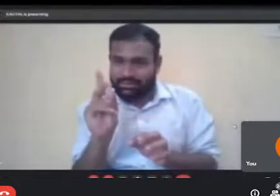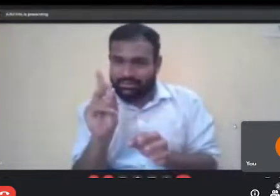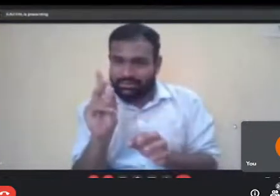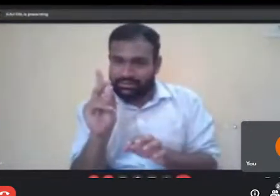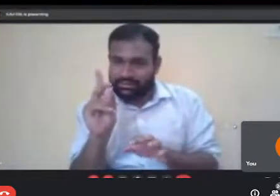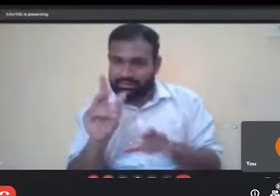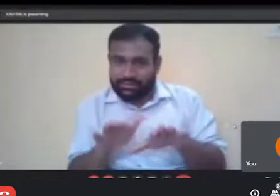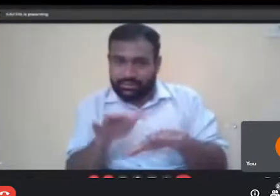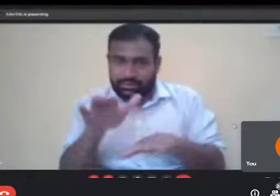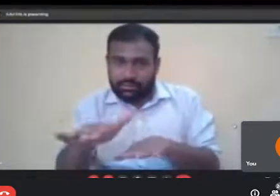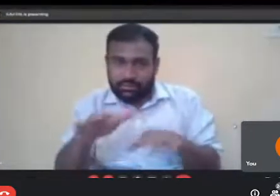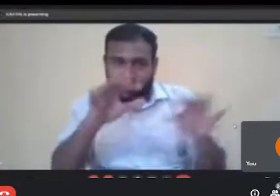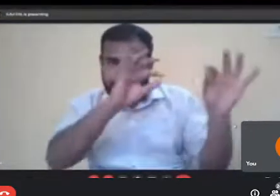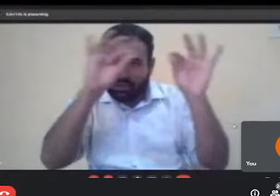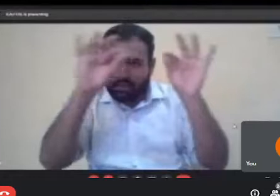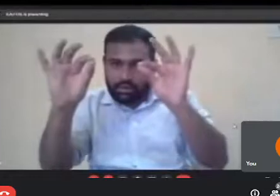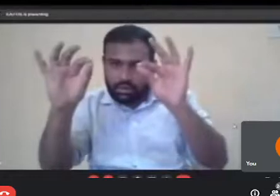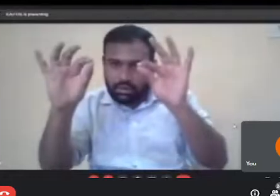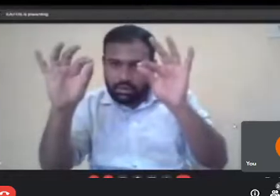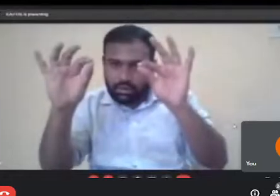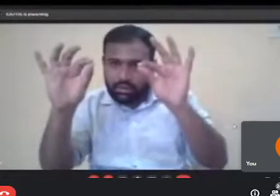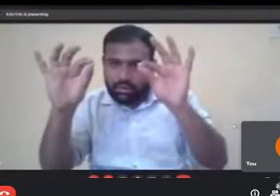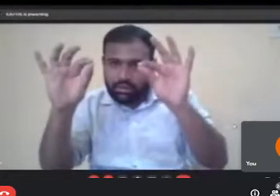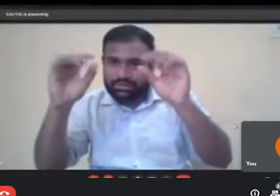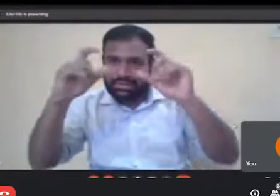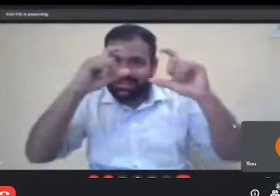from the texture, then how it comes to the shop.